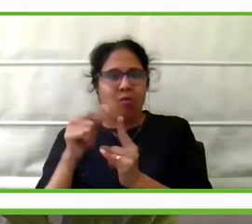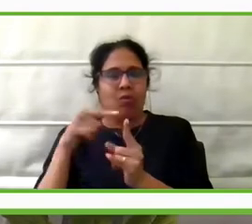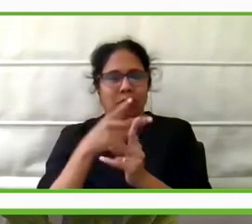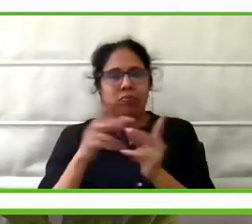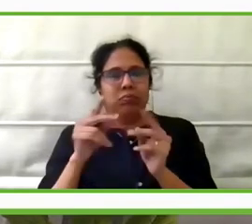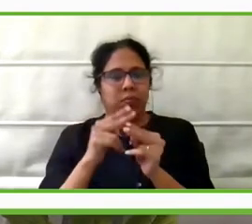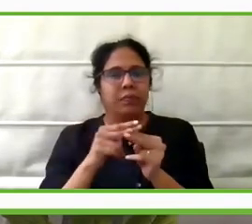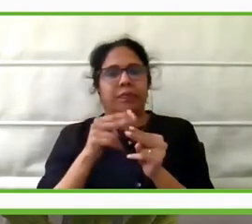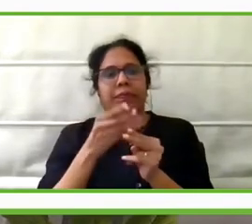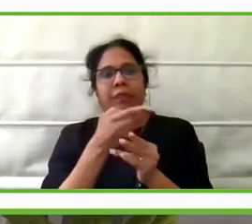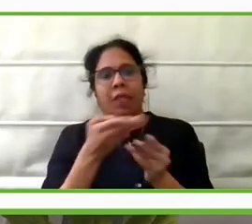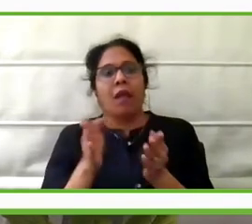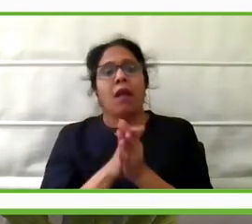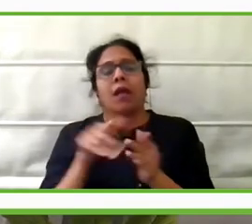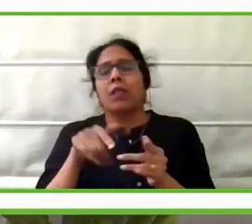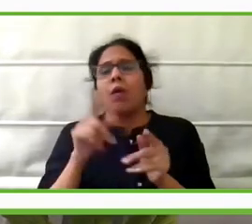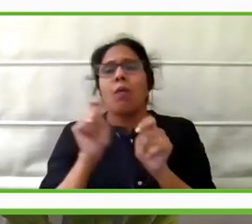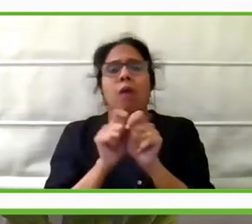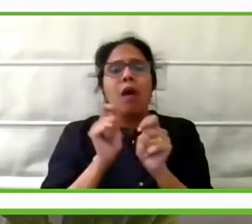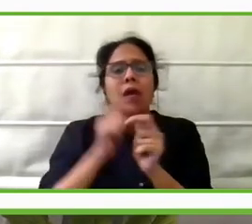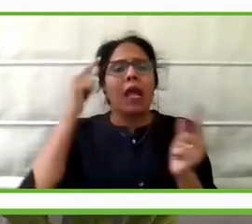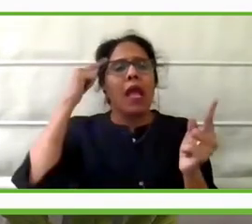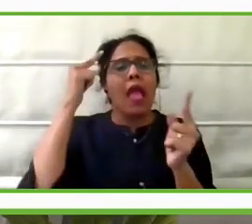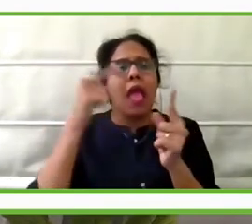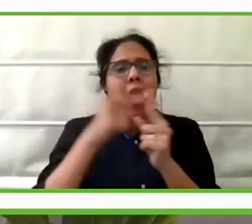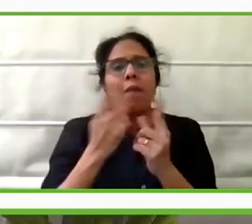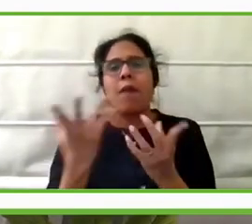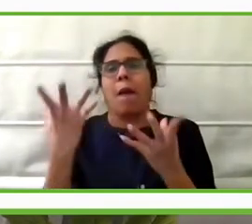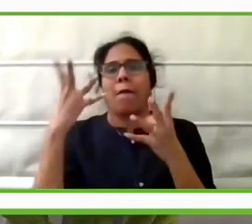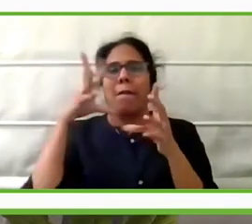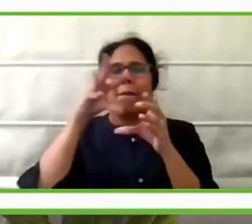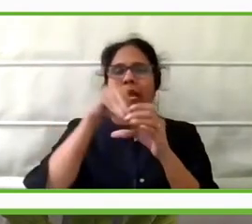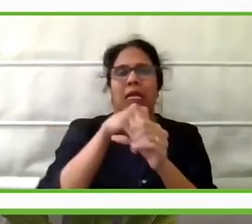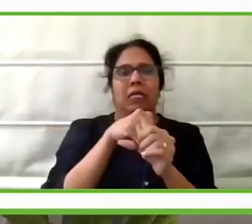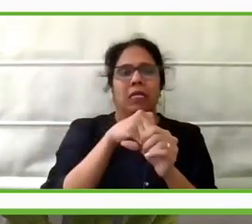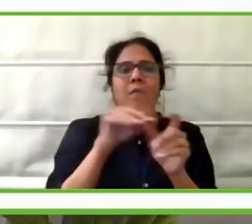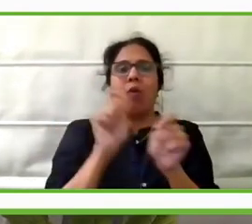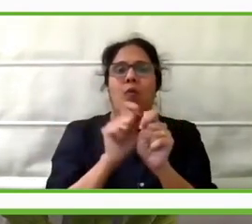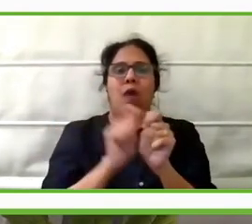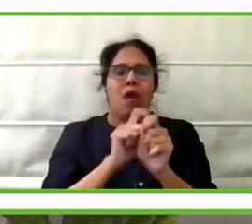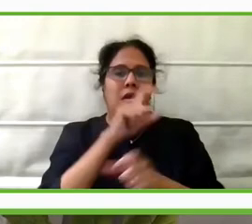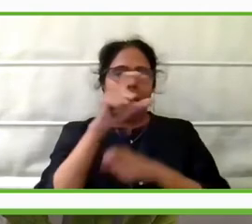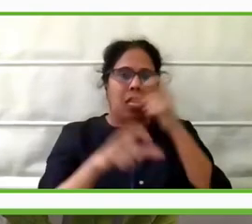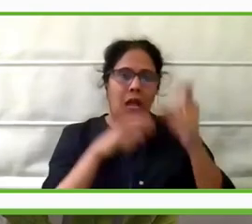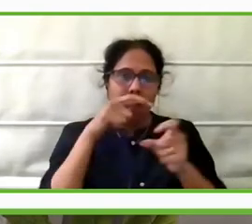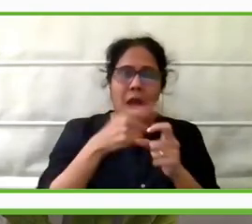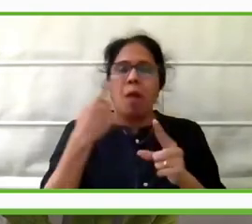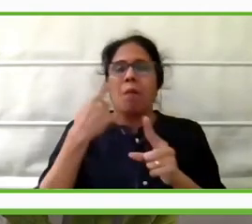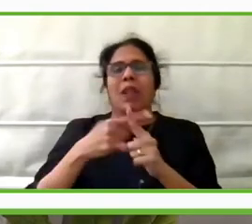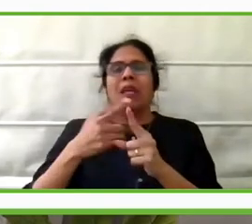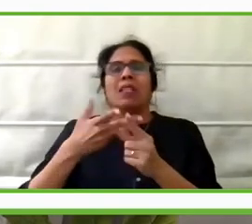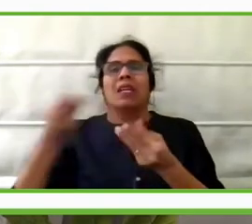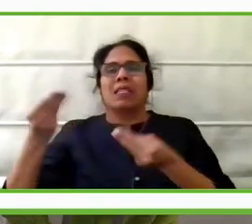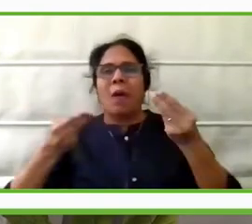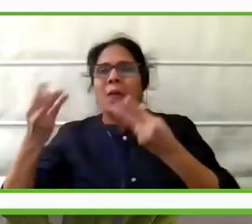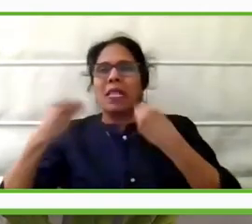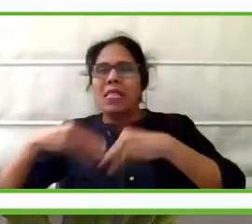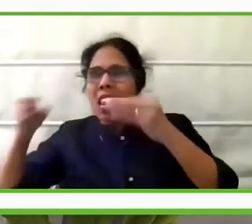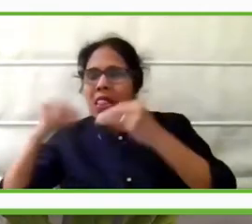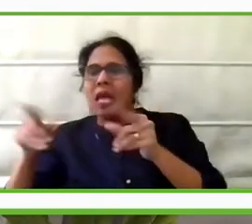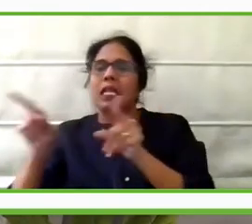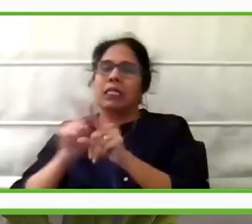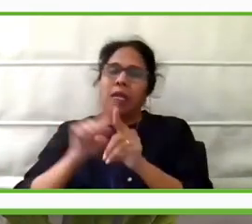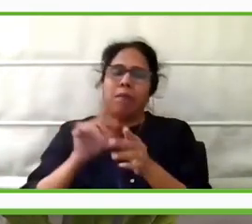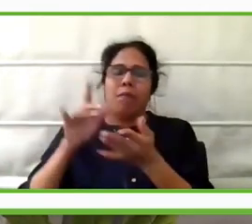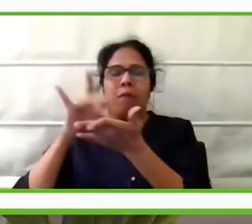the world to mainstream people with disabilities in the workforce, the workplace, and the marketplace. I am really excited